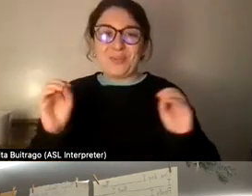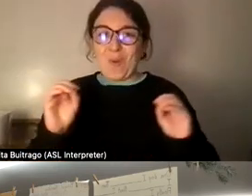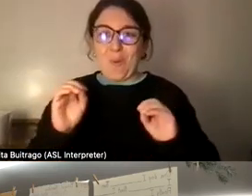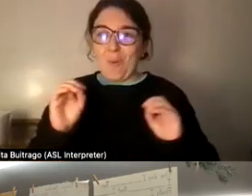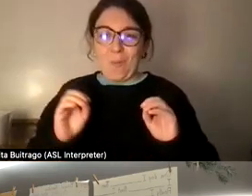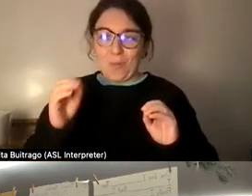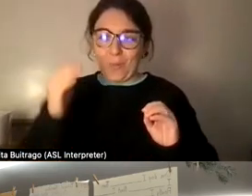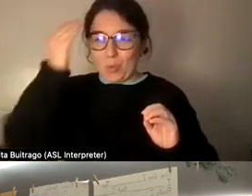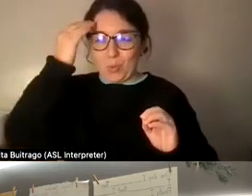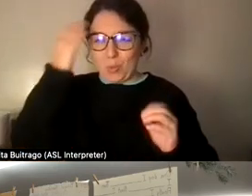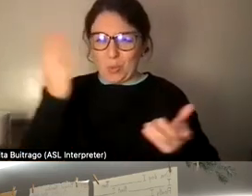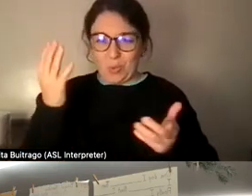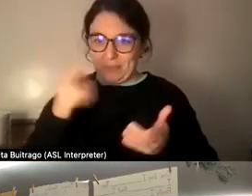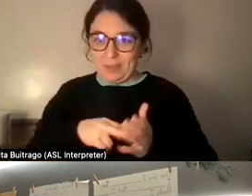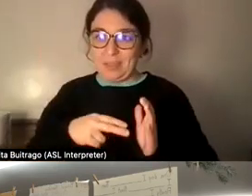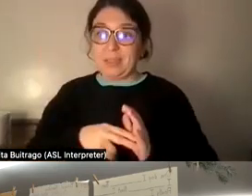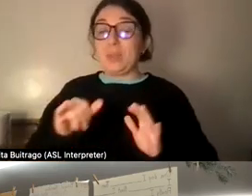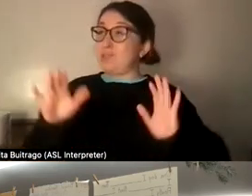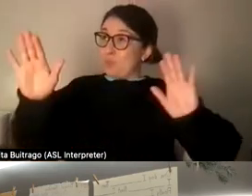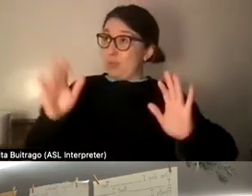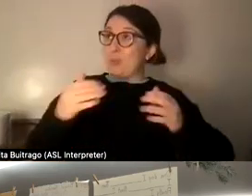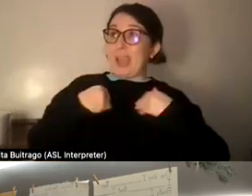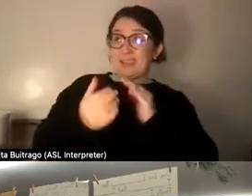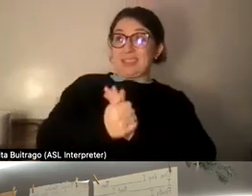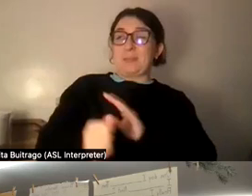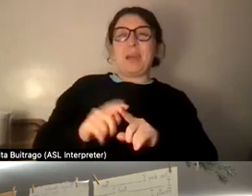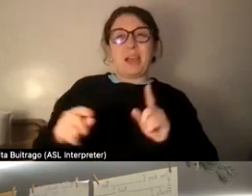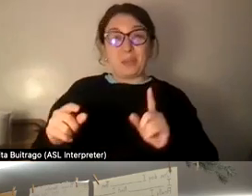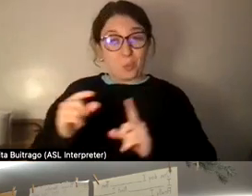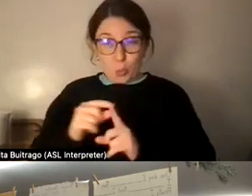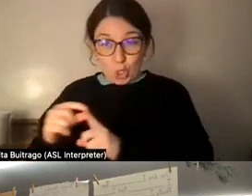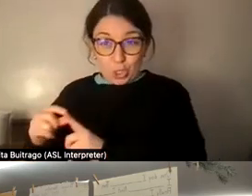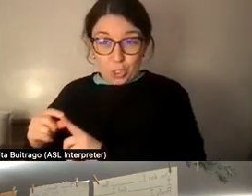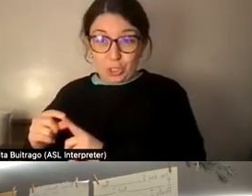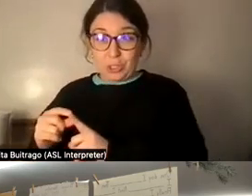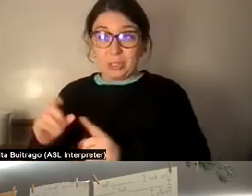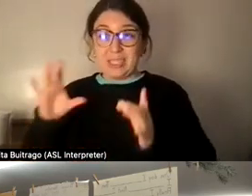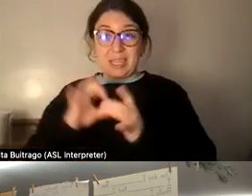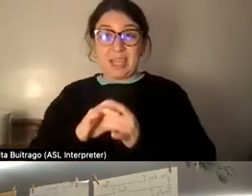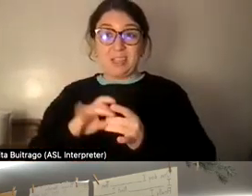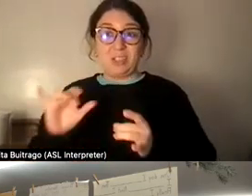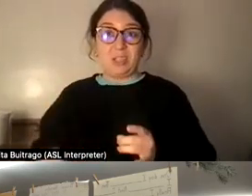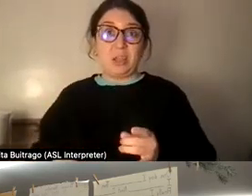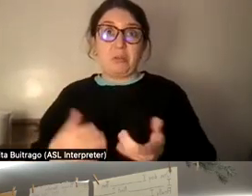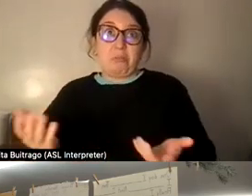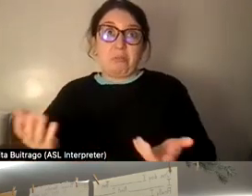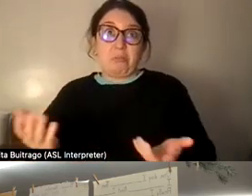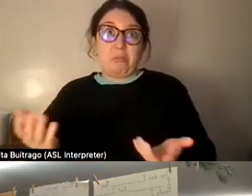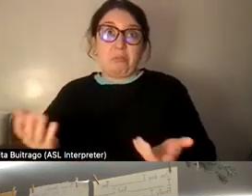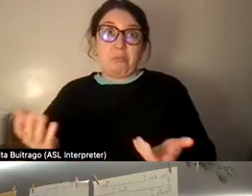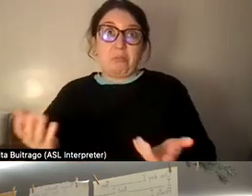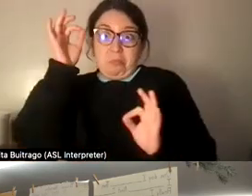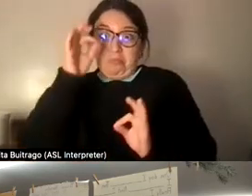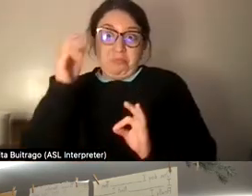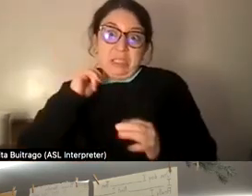that's great. You have all the skills, but the words that are attached to that are foreign. So it's just sounds, but